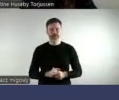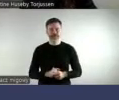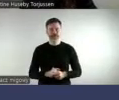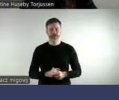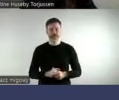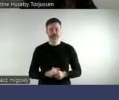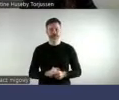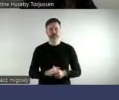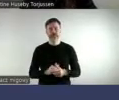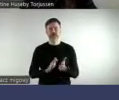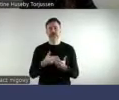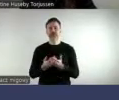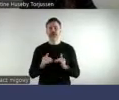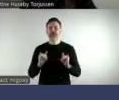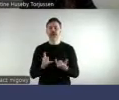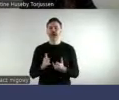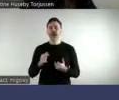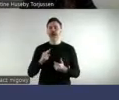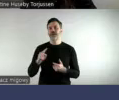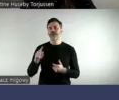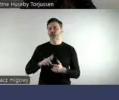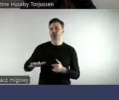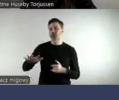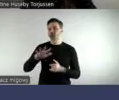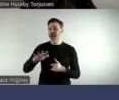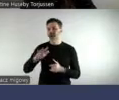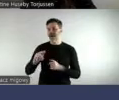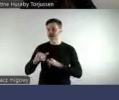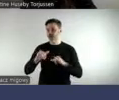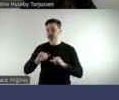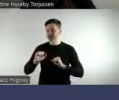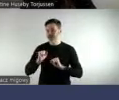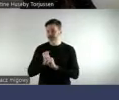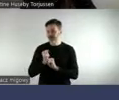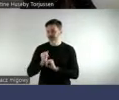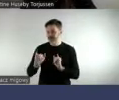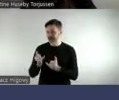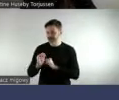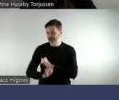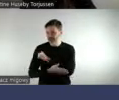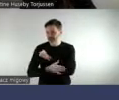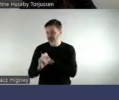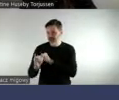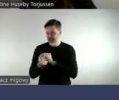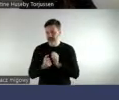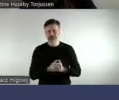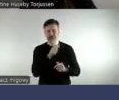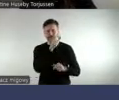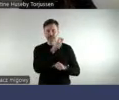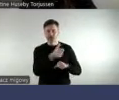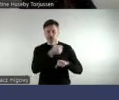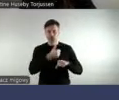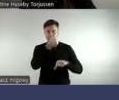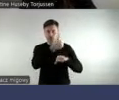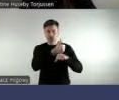works. The county governor on the next level has then the authority to make objections on area development plans in